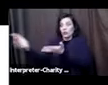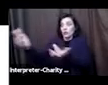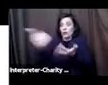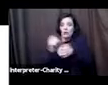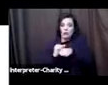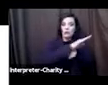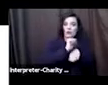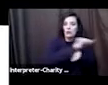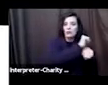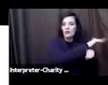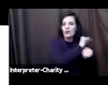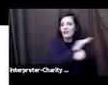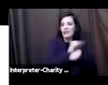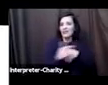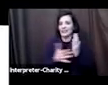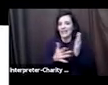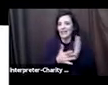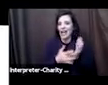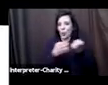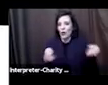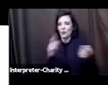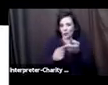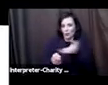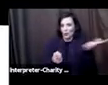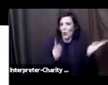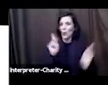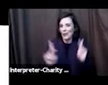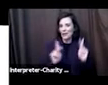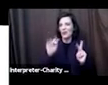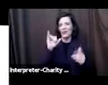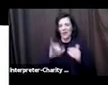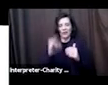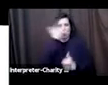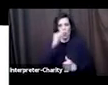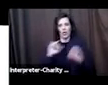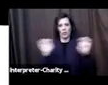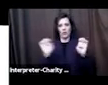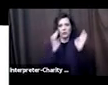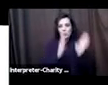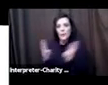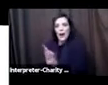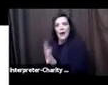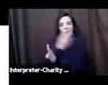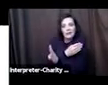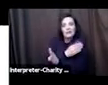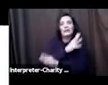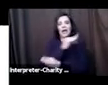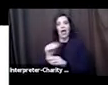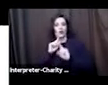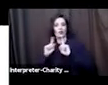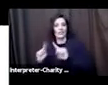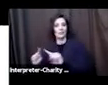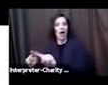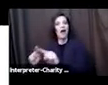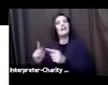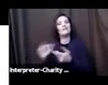And that's how emergency preparedness and response activities started being more and more of